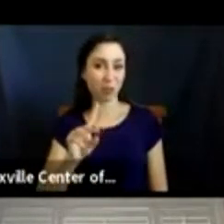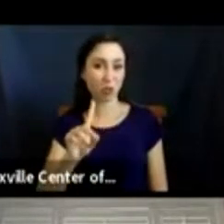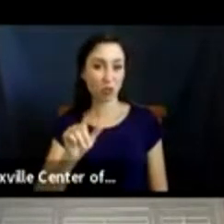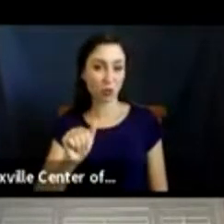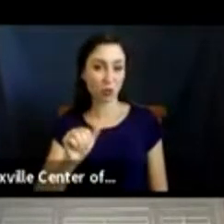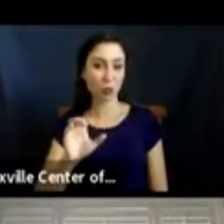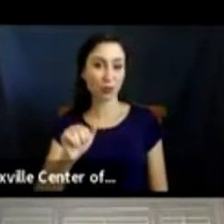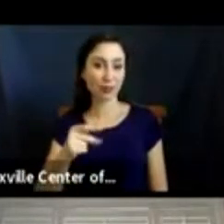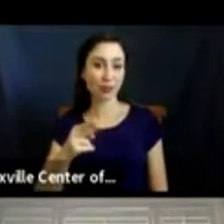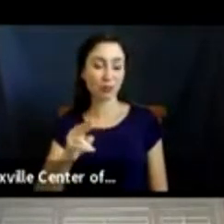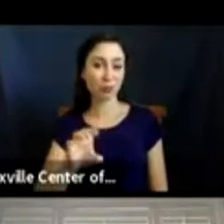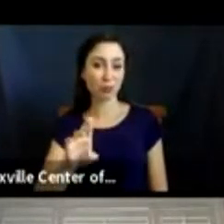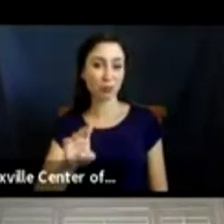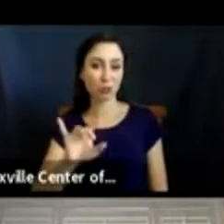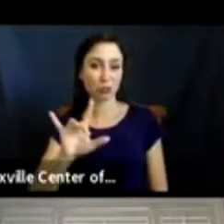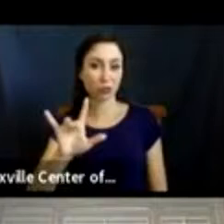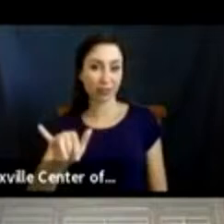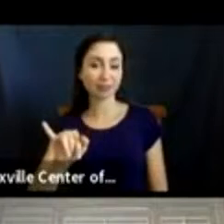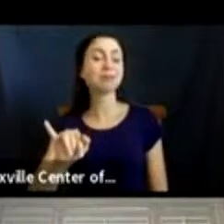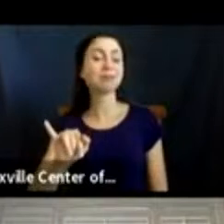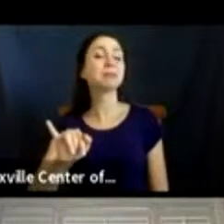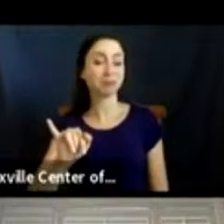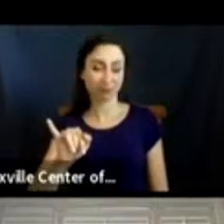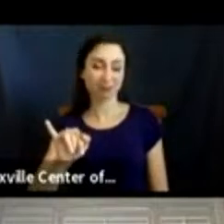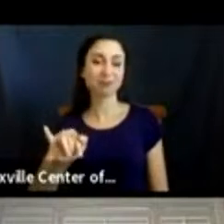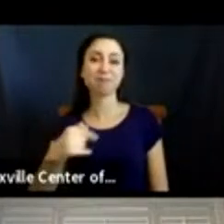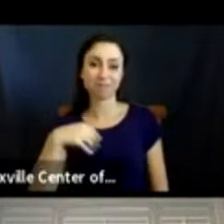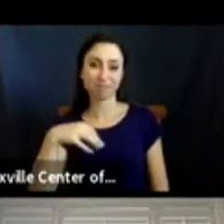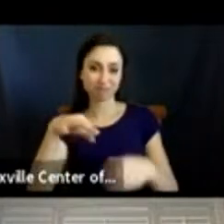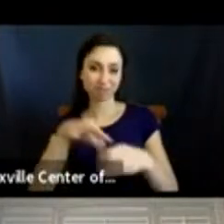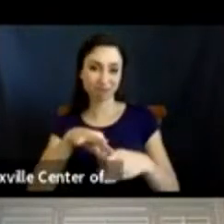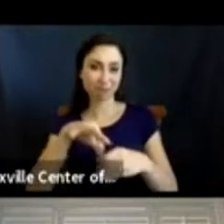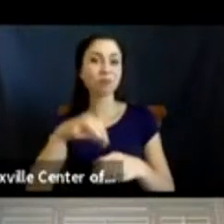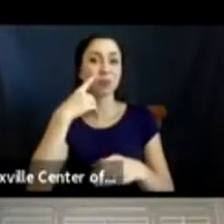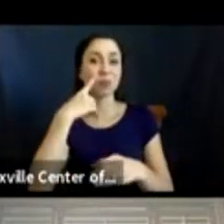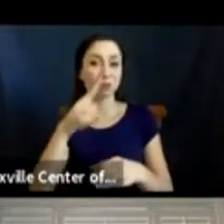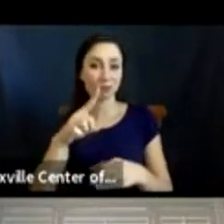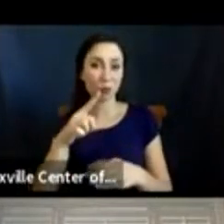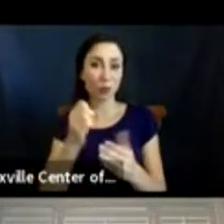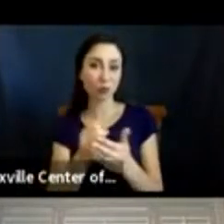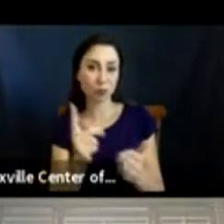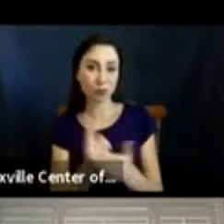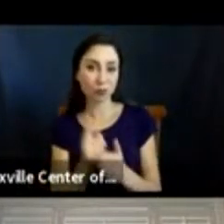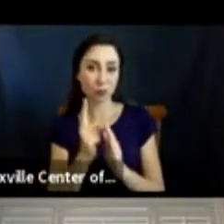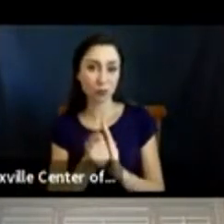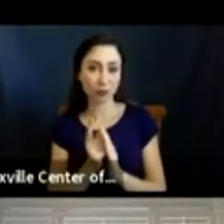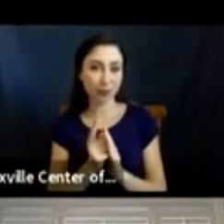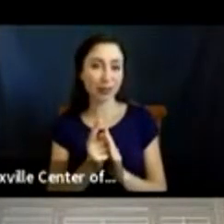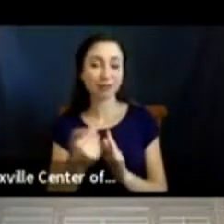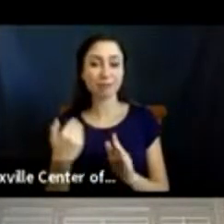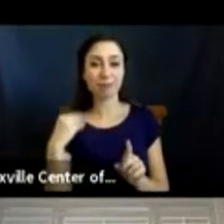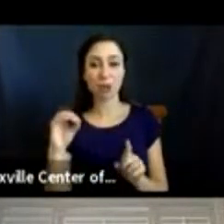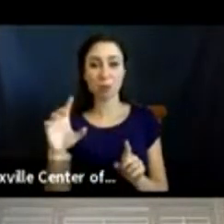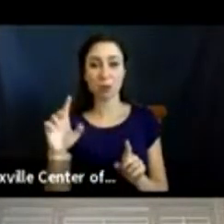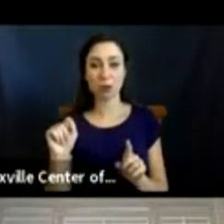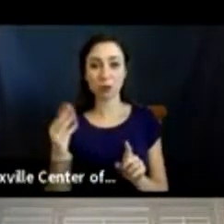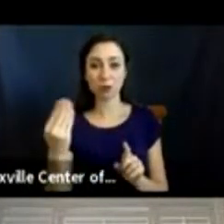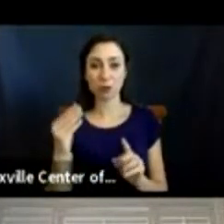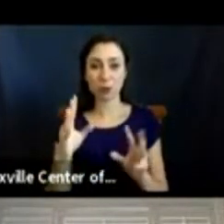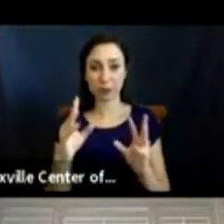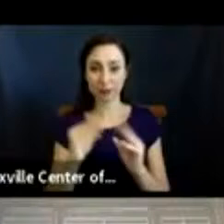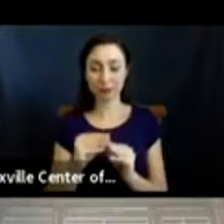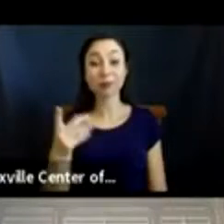taking vote for the acceptance of the minutes from October 14th.